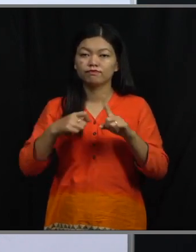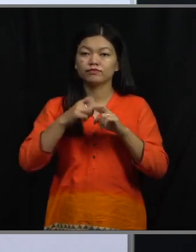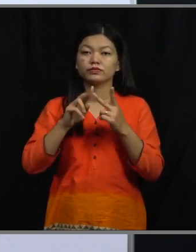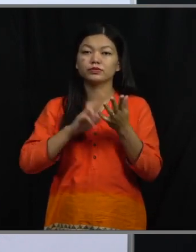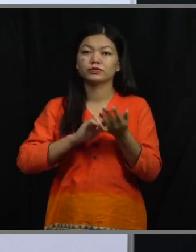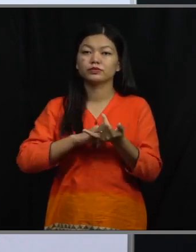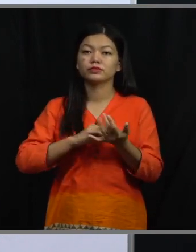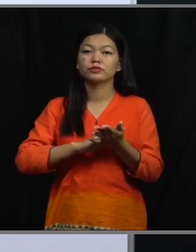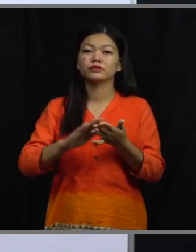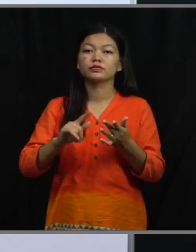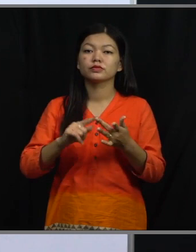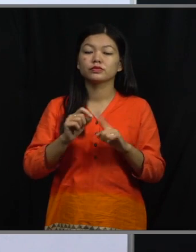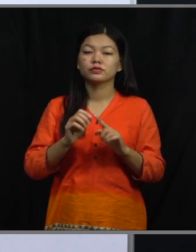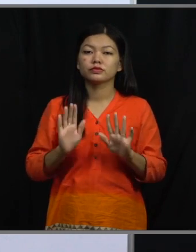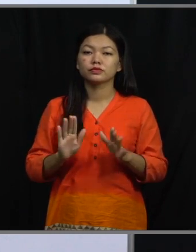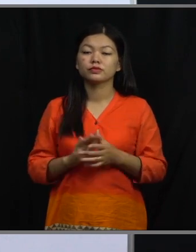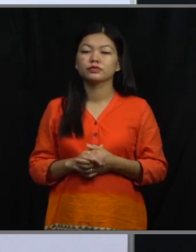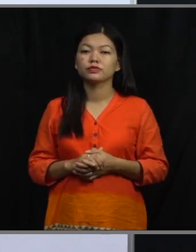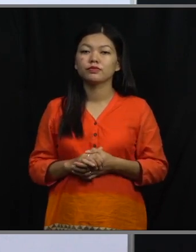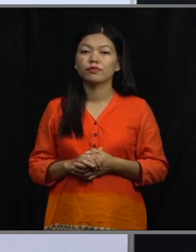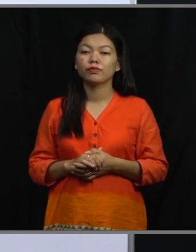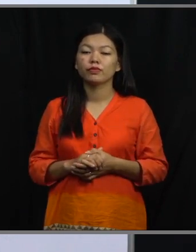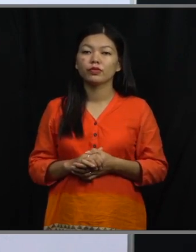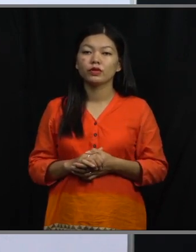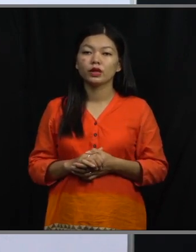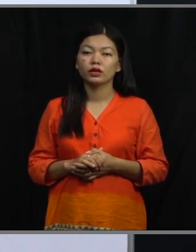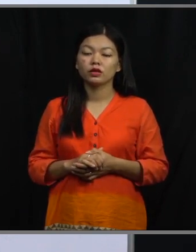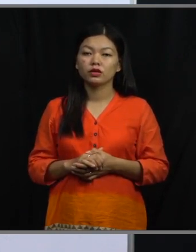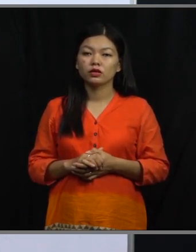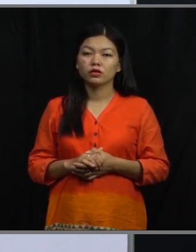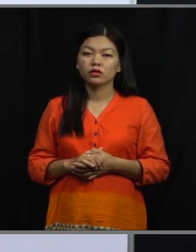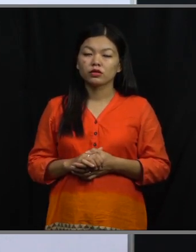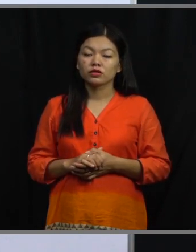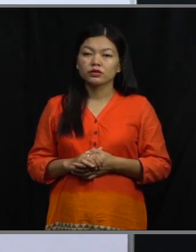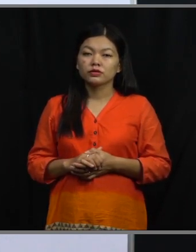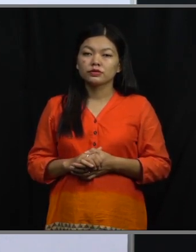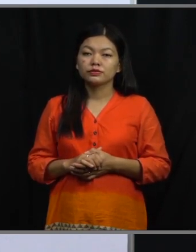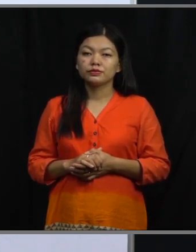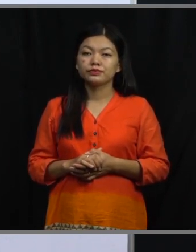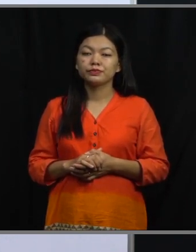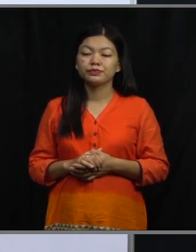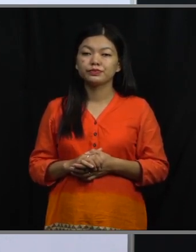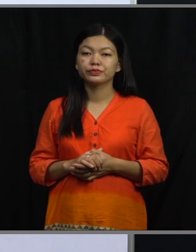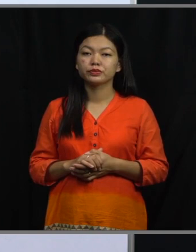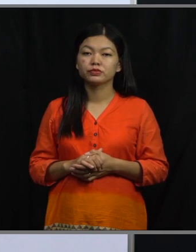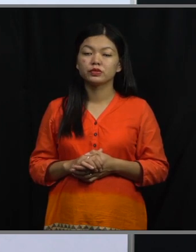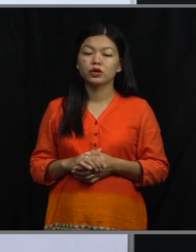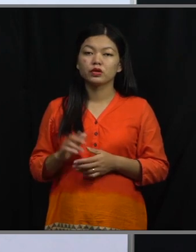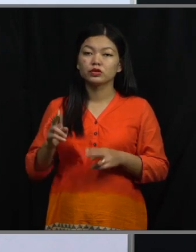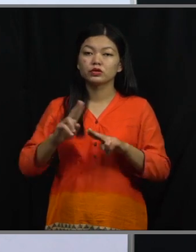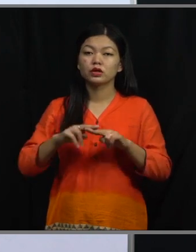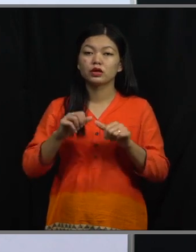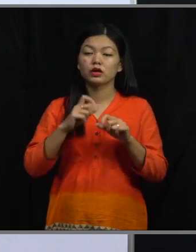of, marriages in different zones, okay, according to, Iravati Karve. So those are the factors